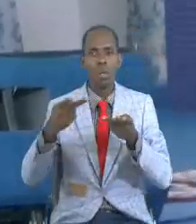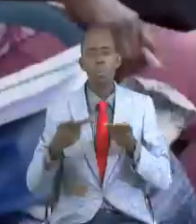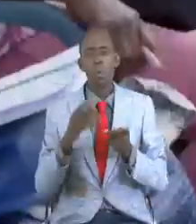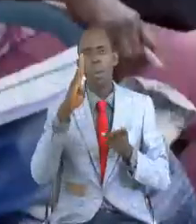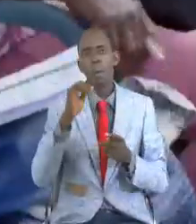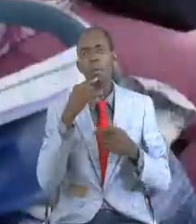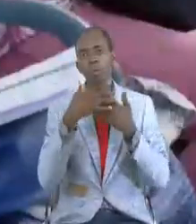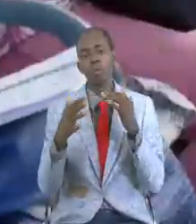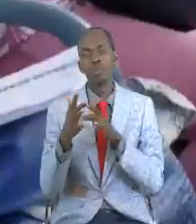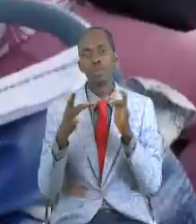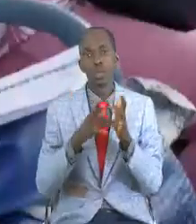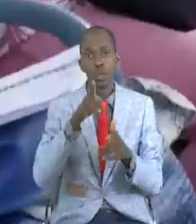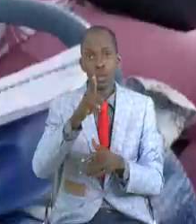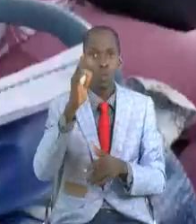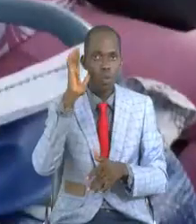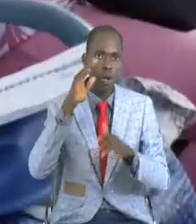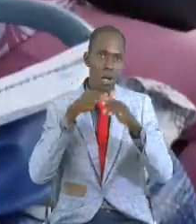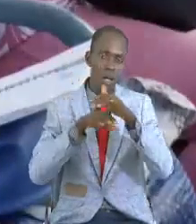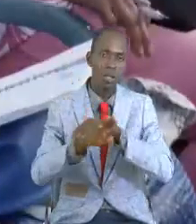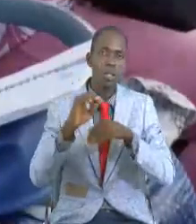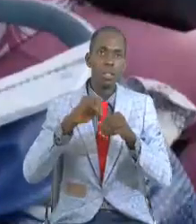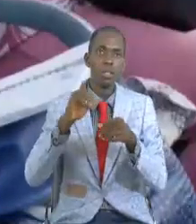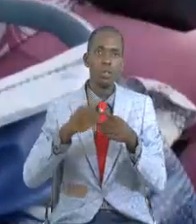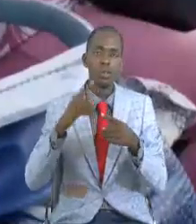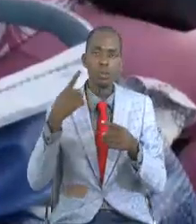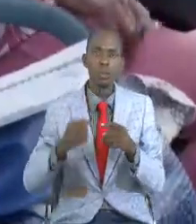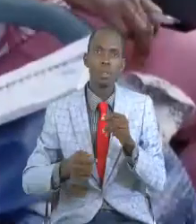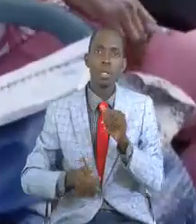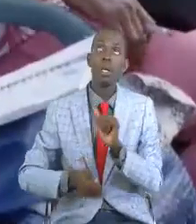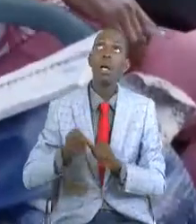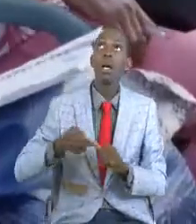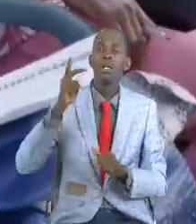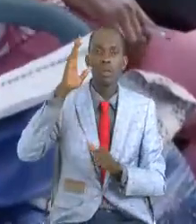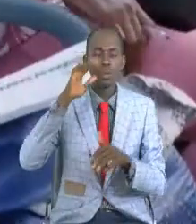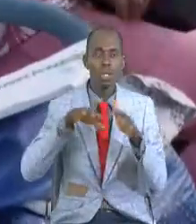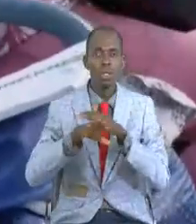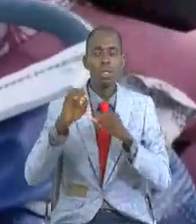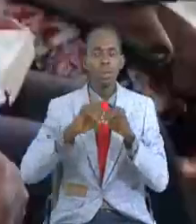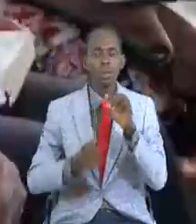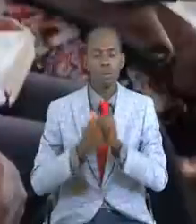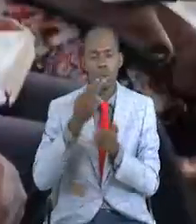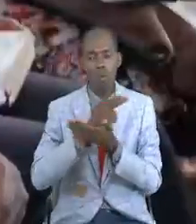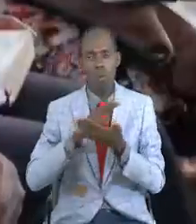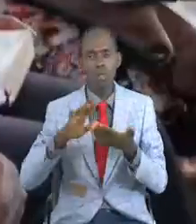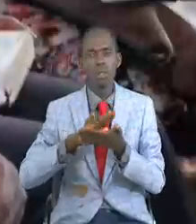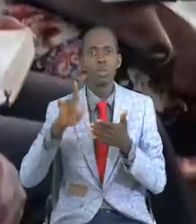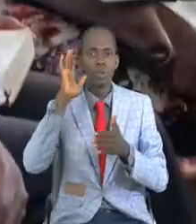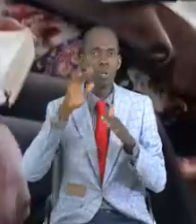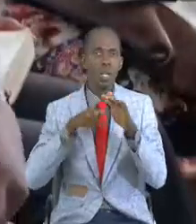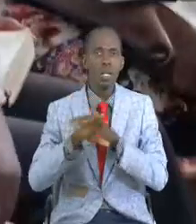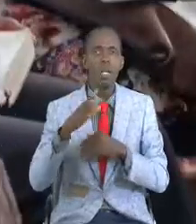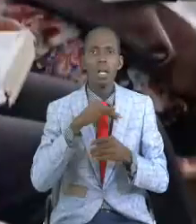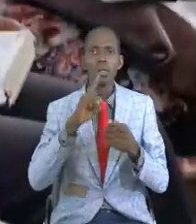enter. To the highest you will enter. To the holiest you will enter. And to the